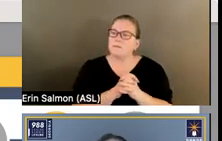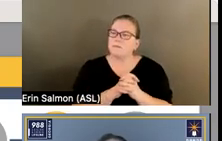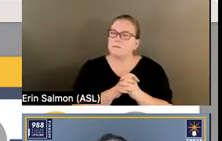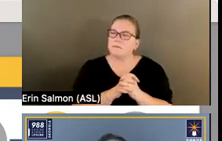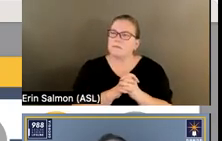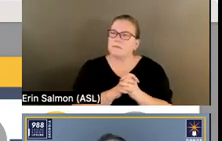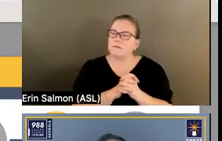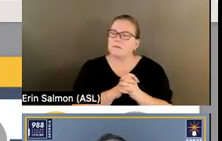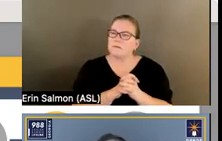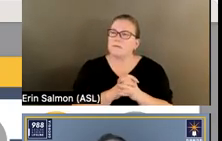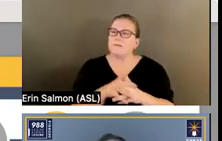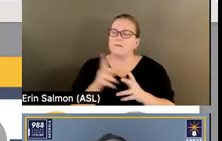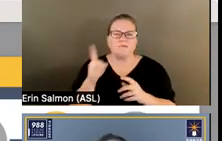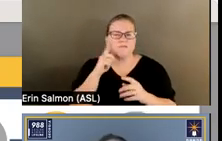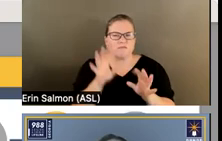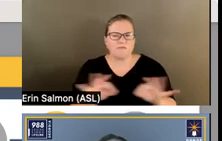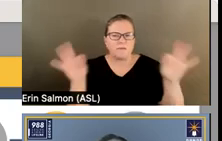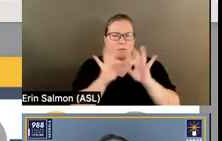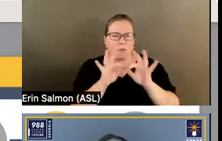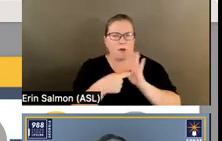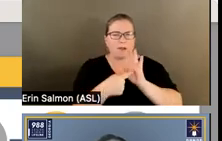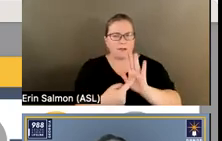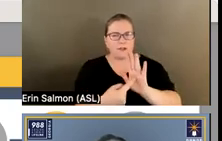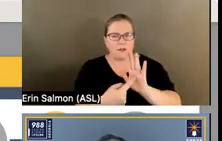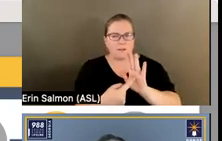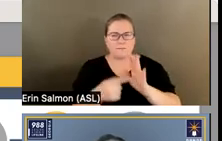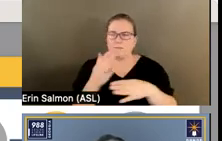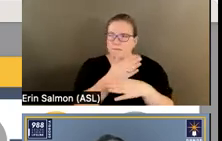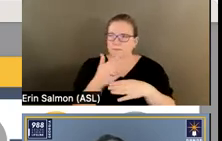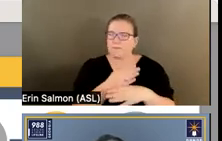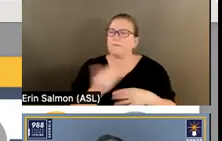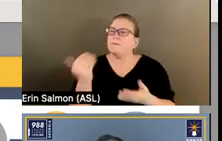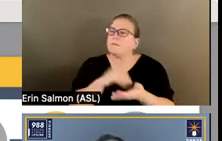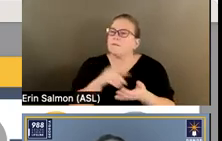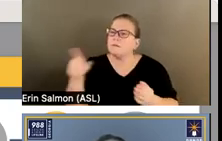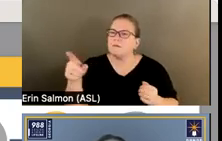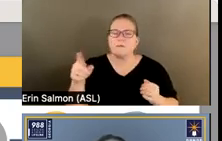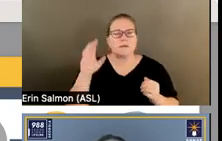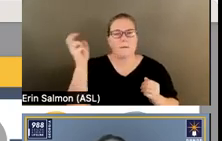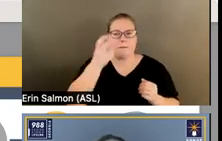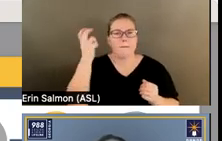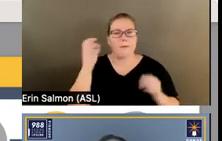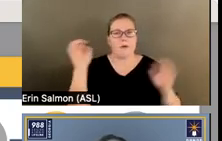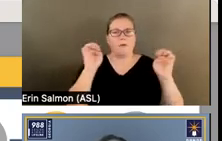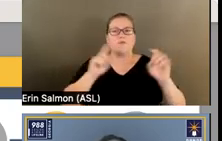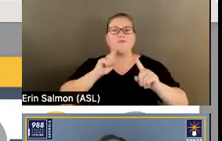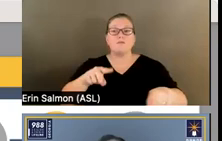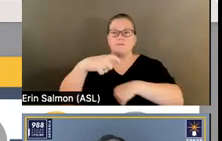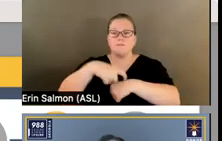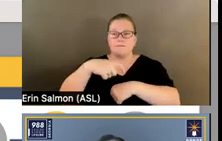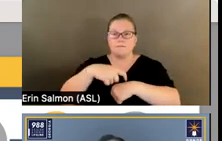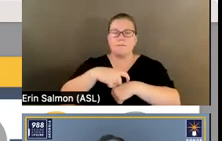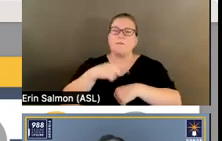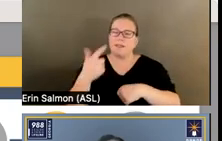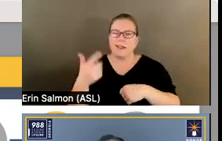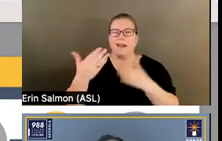presentation, but I think it's important to bring it forward. So again, this is mobile crisis response time, and it's year over year